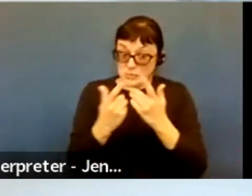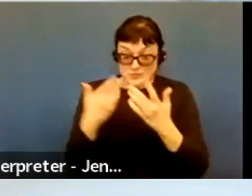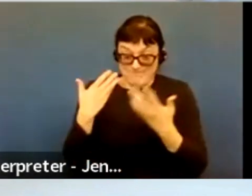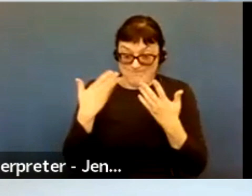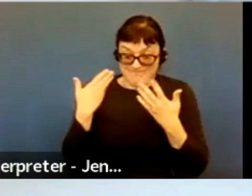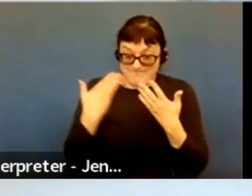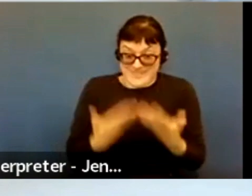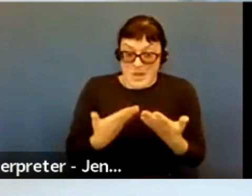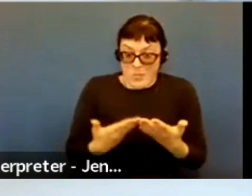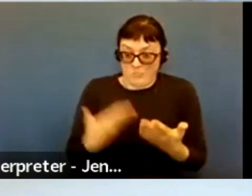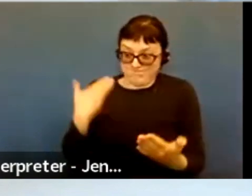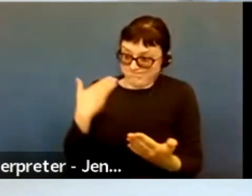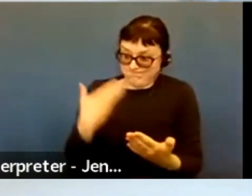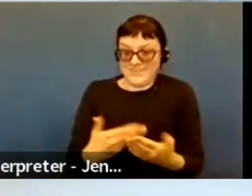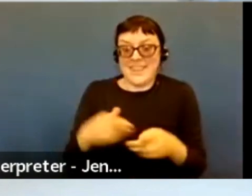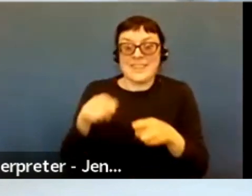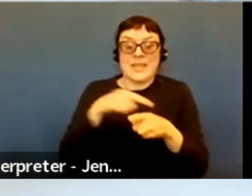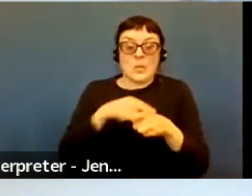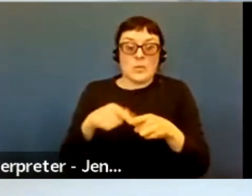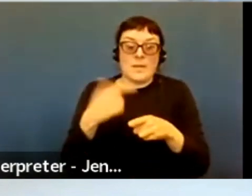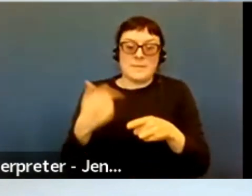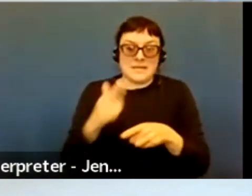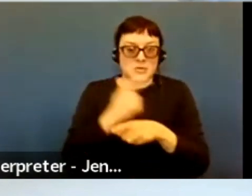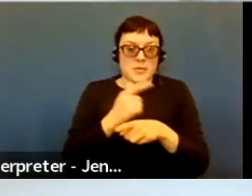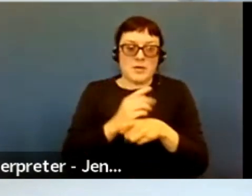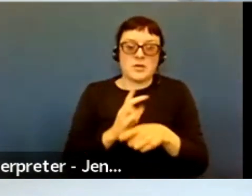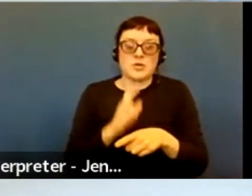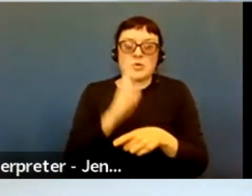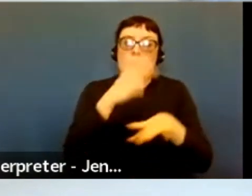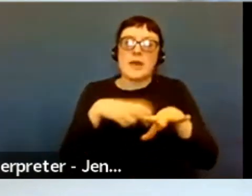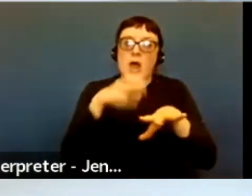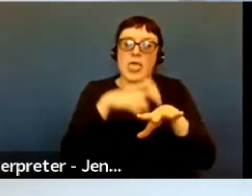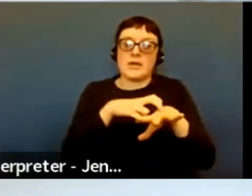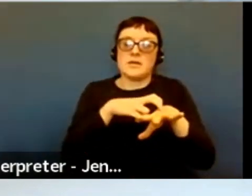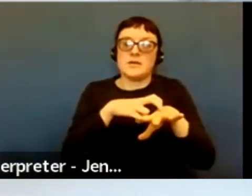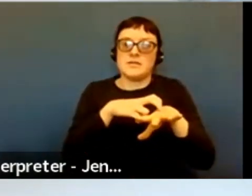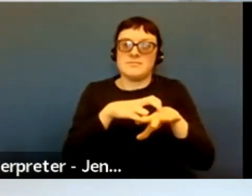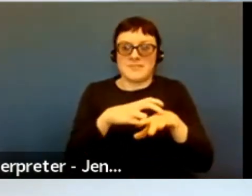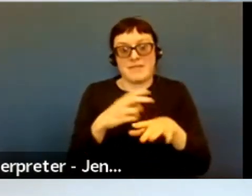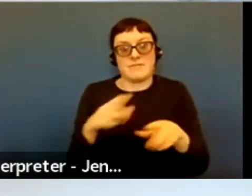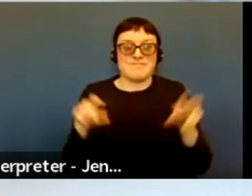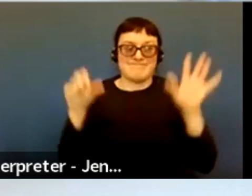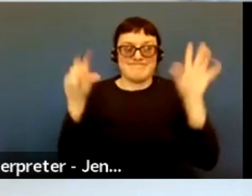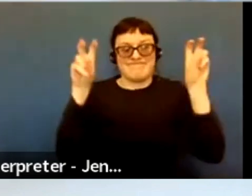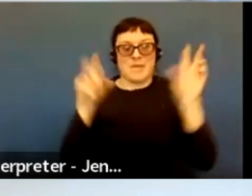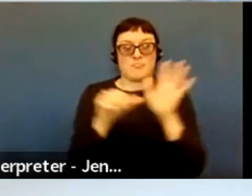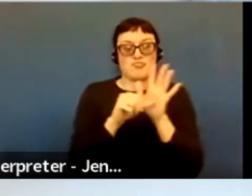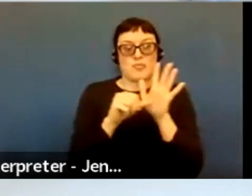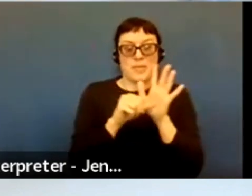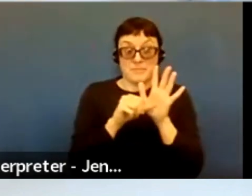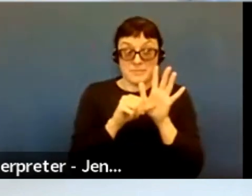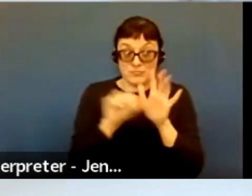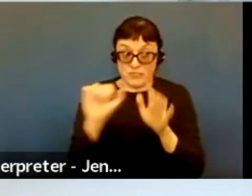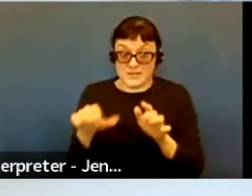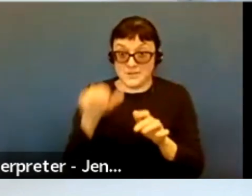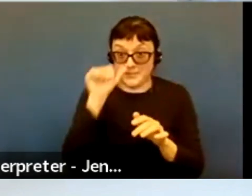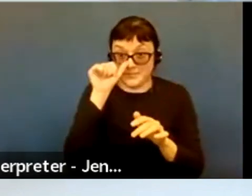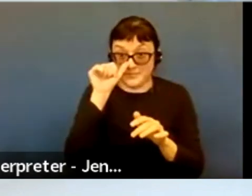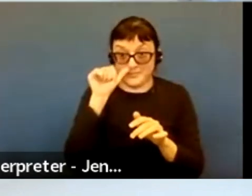one issue to this very day. Right this week, we've been discussing the Northern Ireland